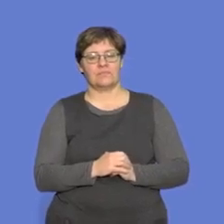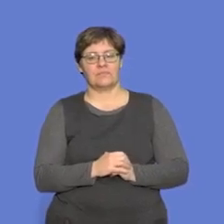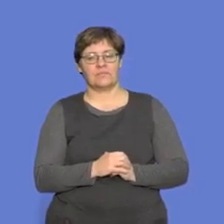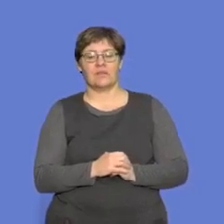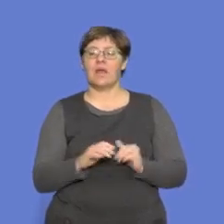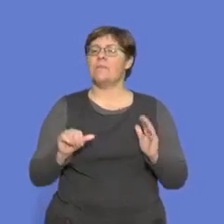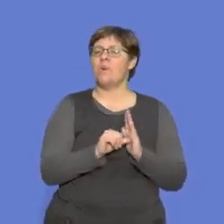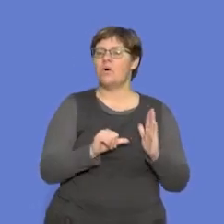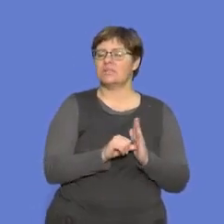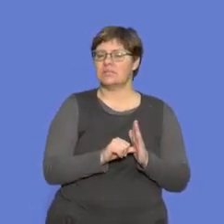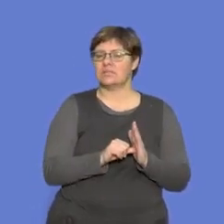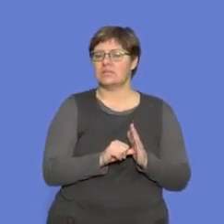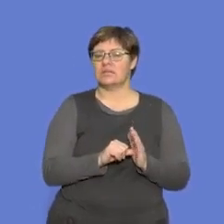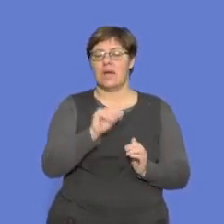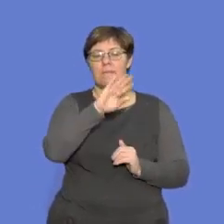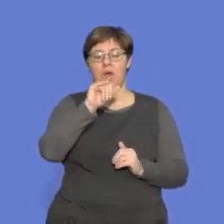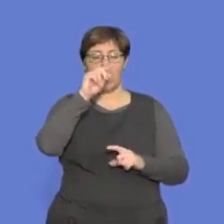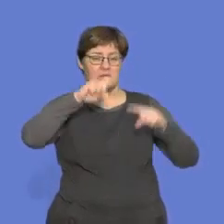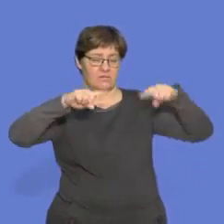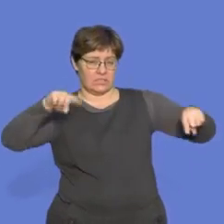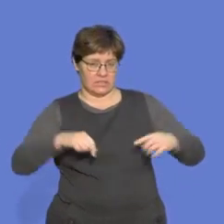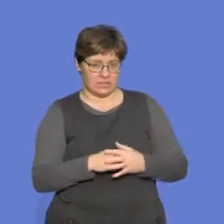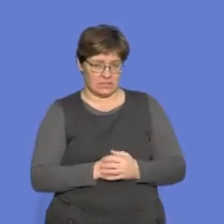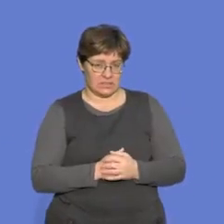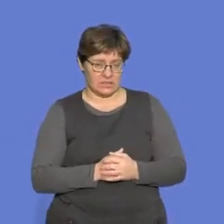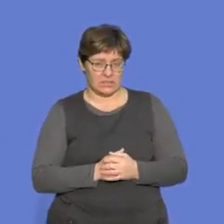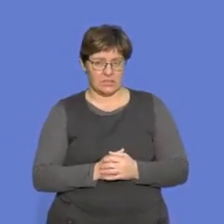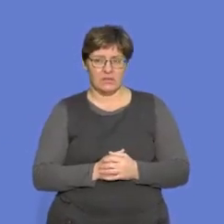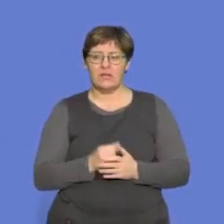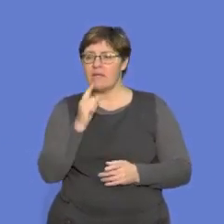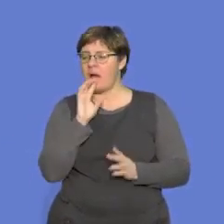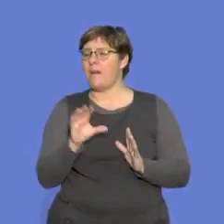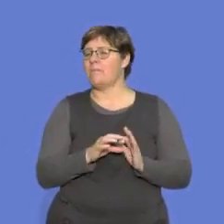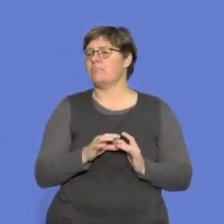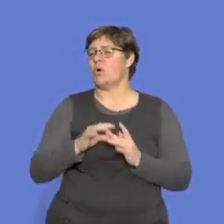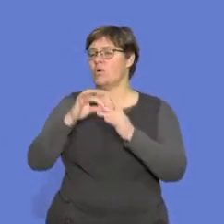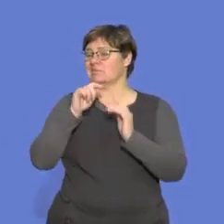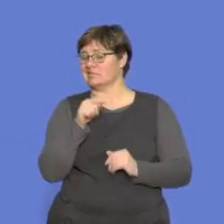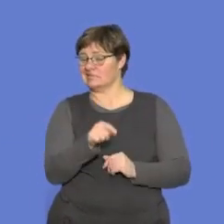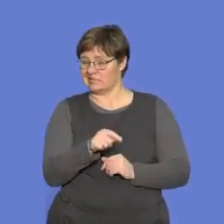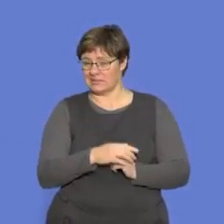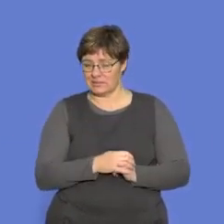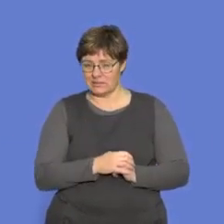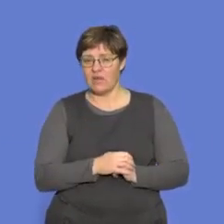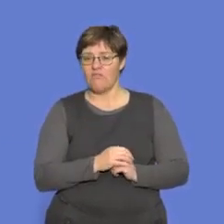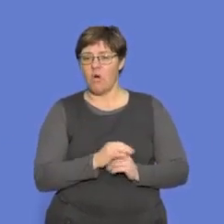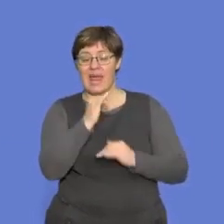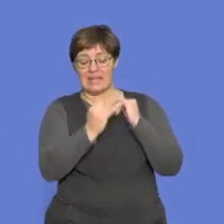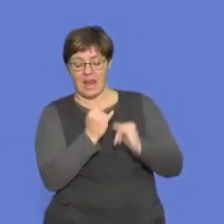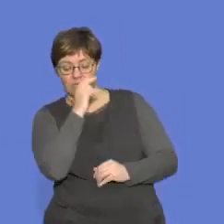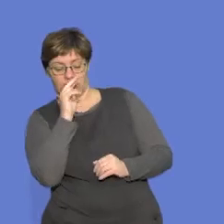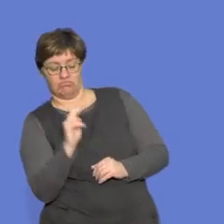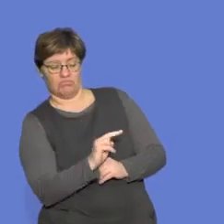of biodiversity and its significance to us from an international perspective.